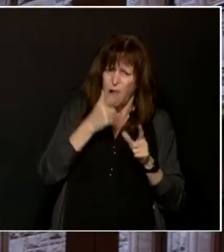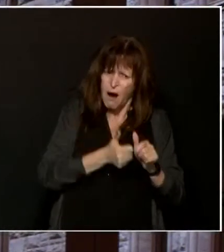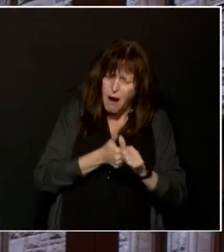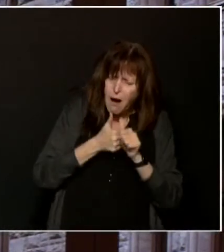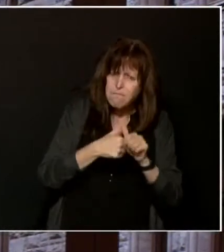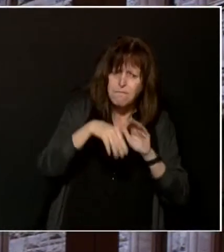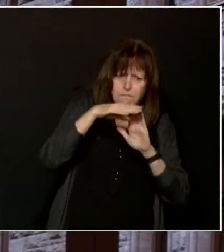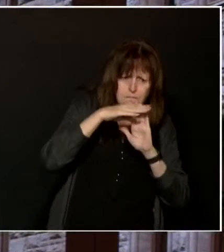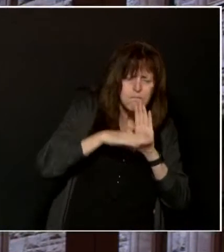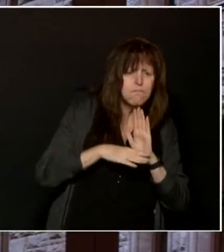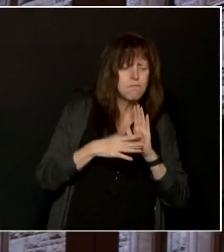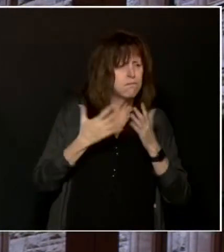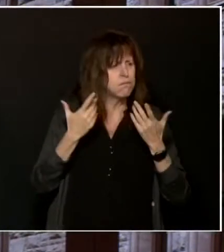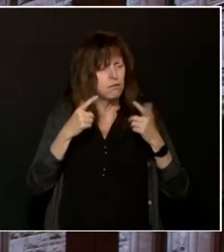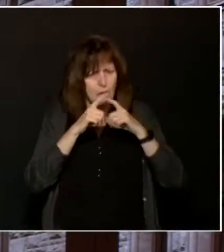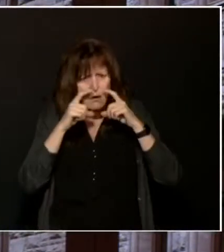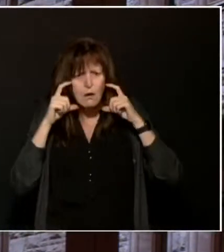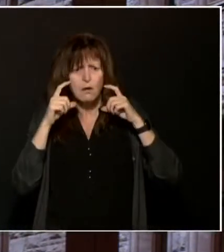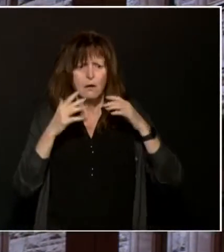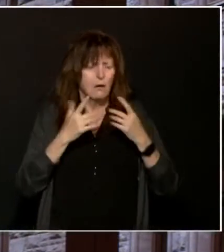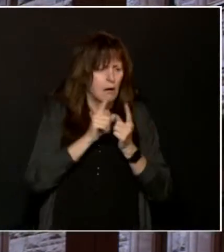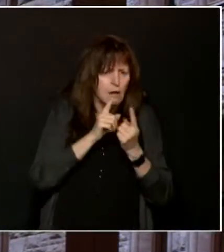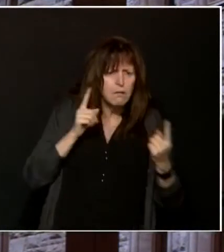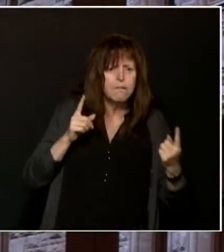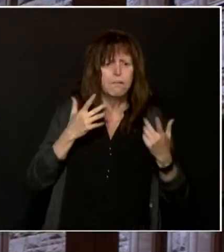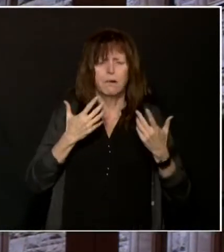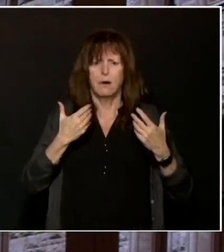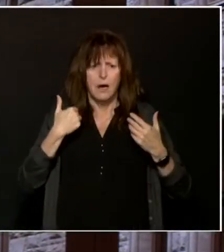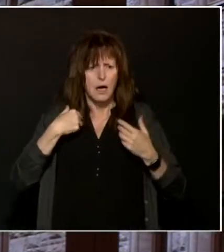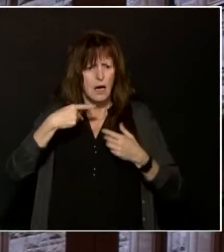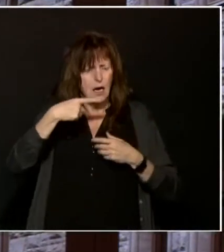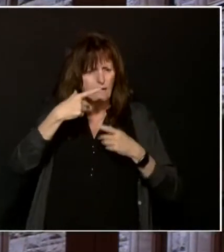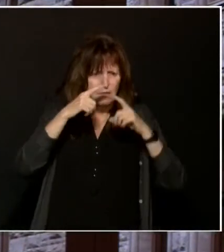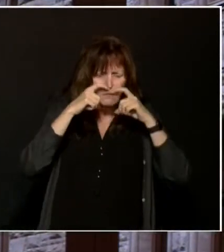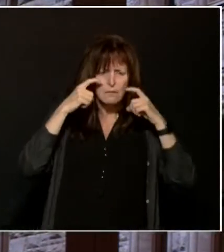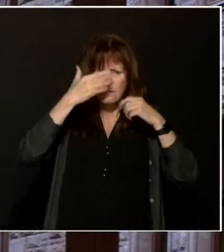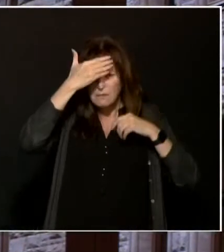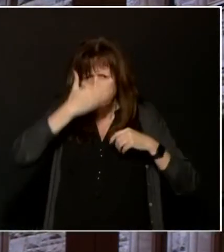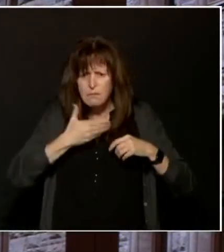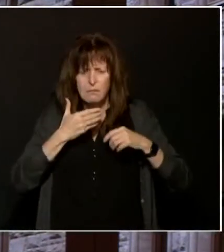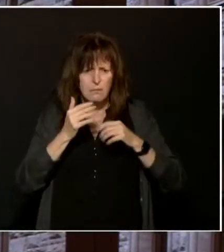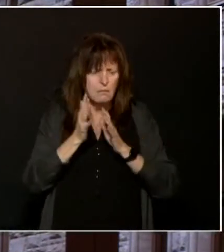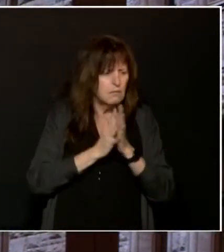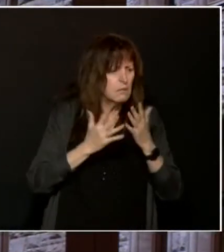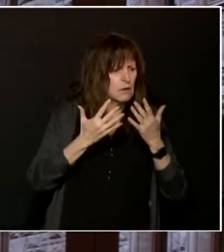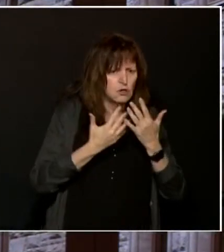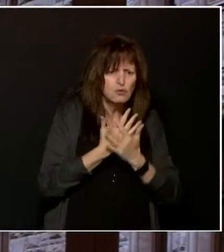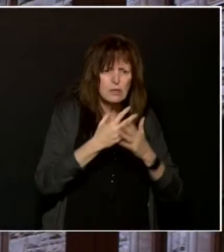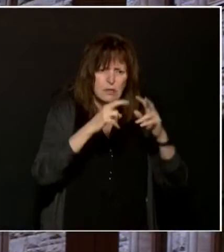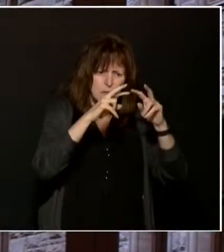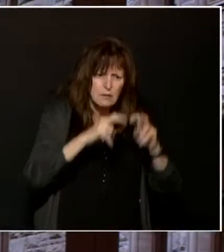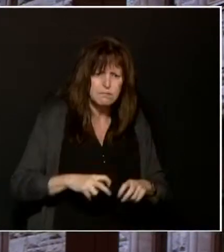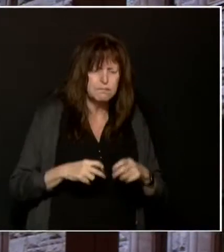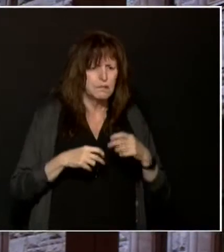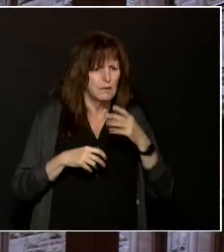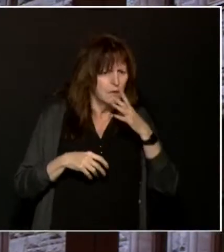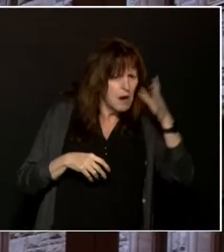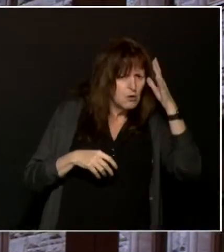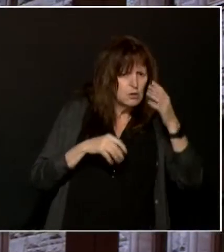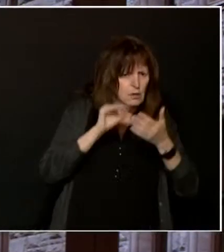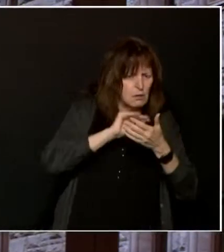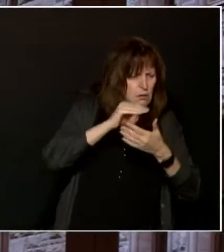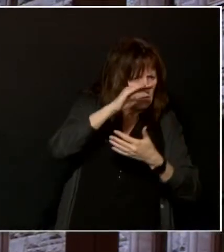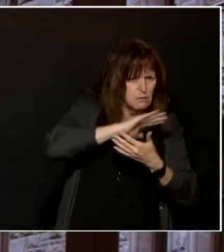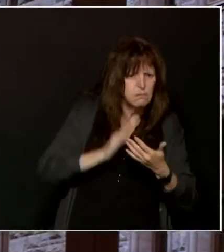distancing, our personal protective equipment, different things like that, as well as our screening was in place. Now our numbers have dropped back down,